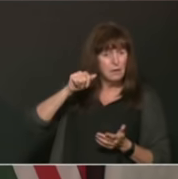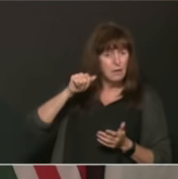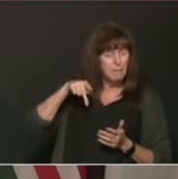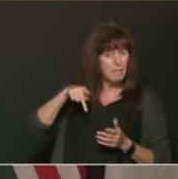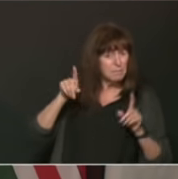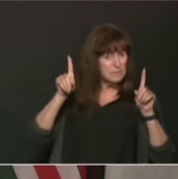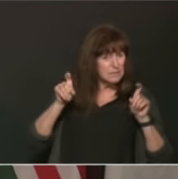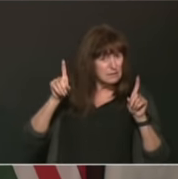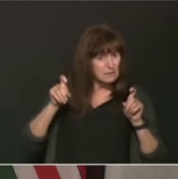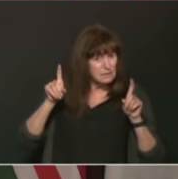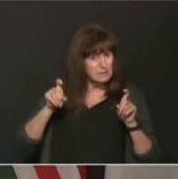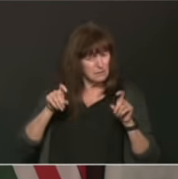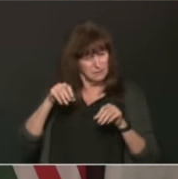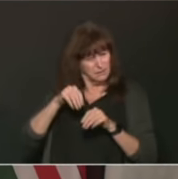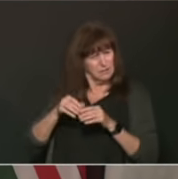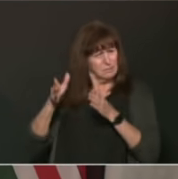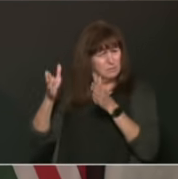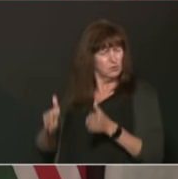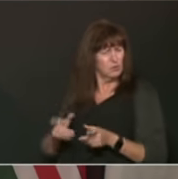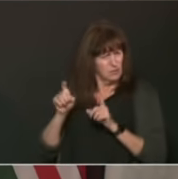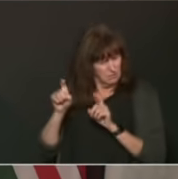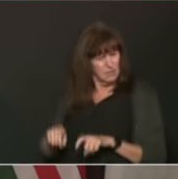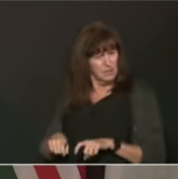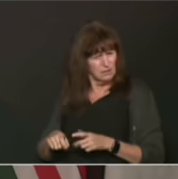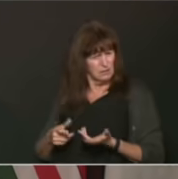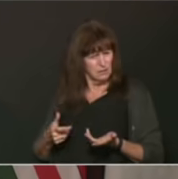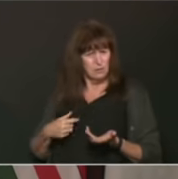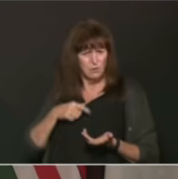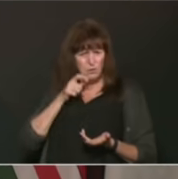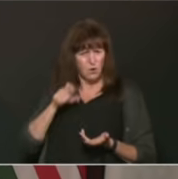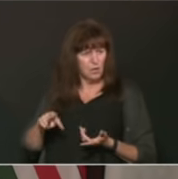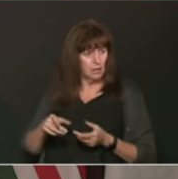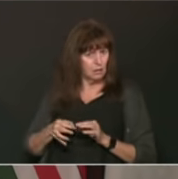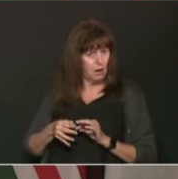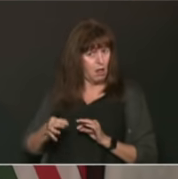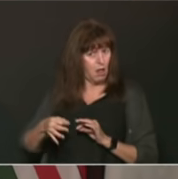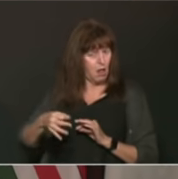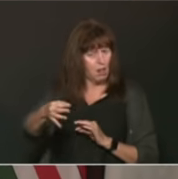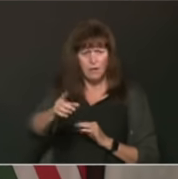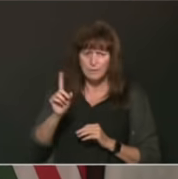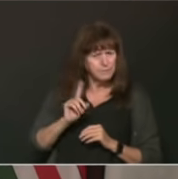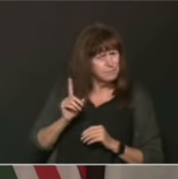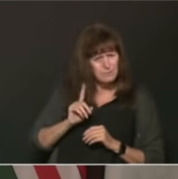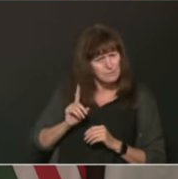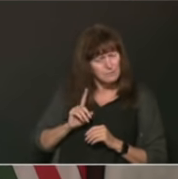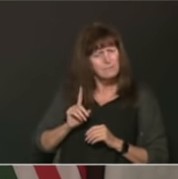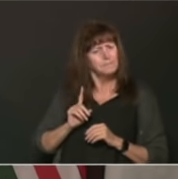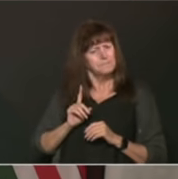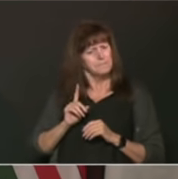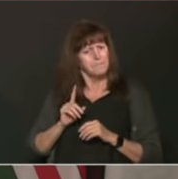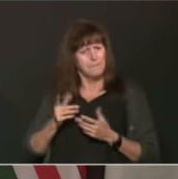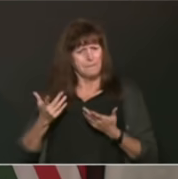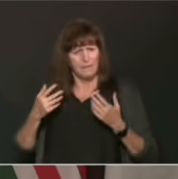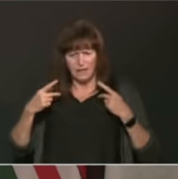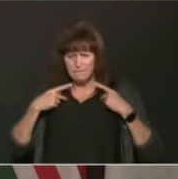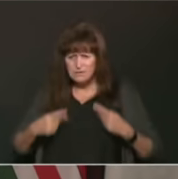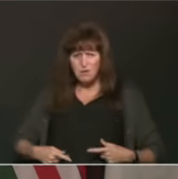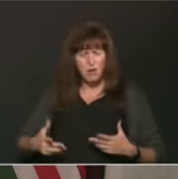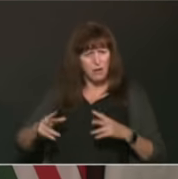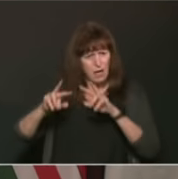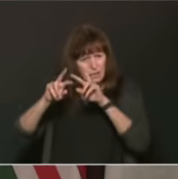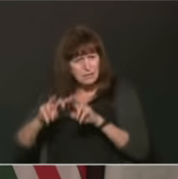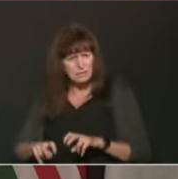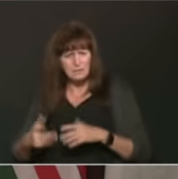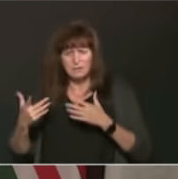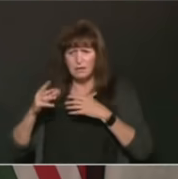further delays in the provision of the basic vaccines and or basic cancer screening or physical examinations that need to take place.